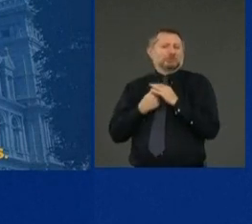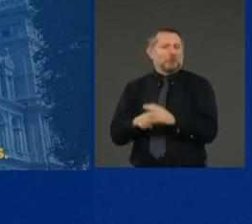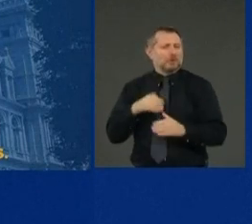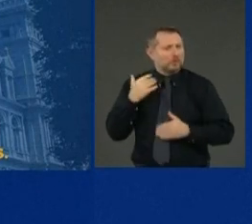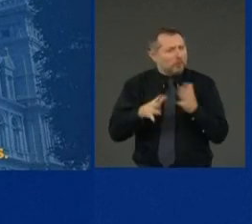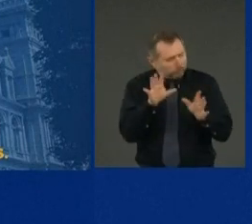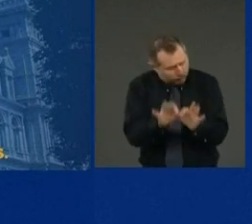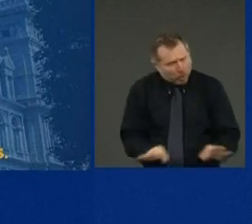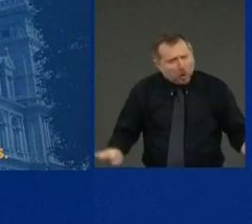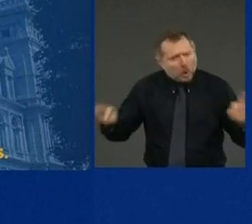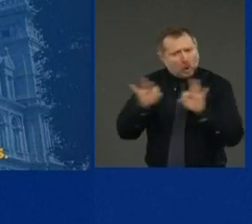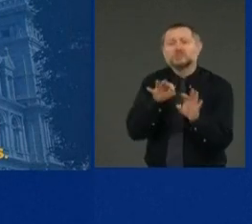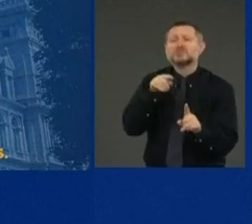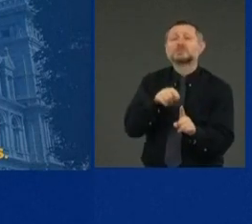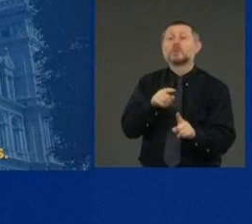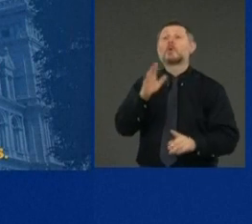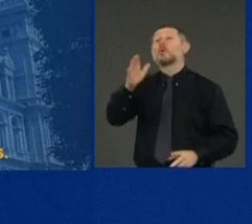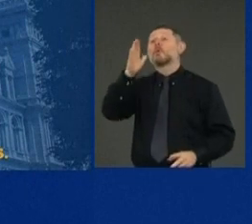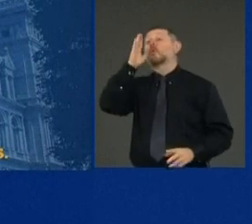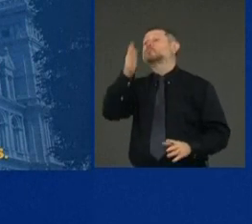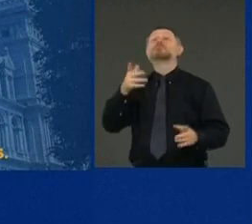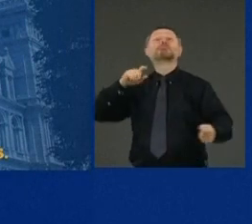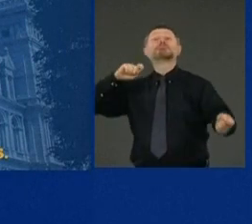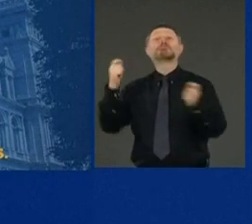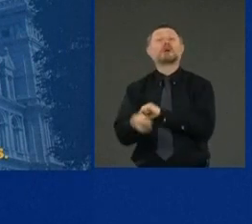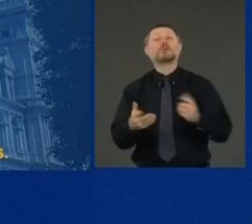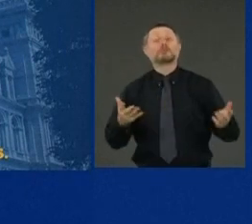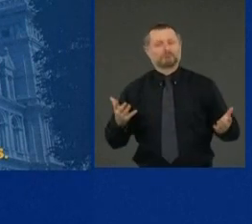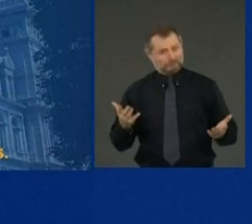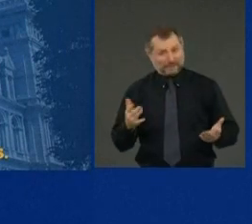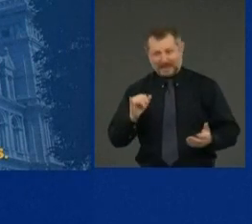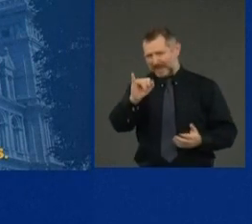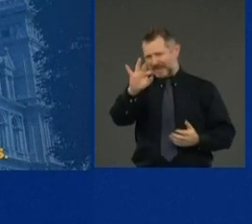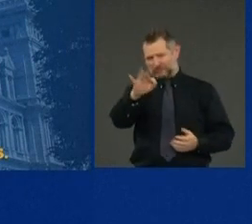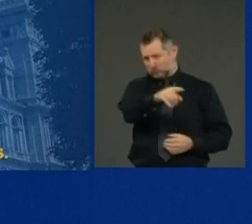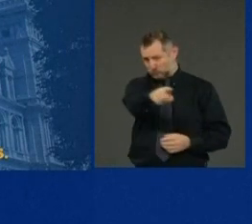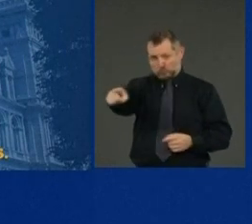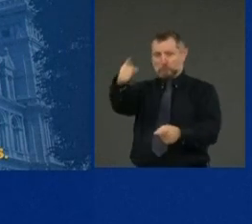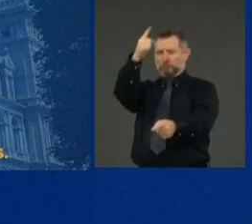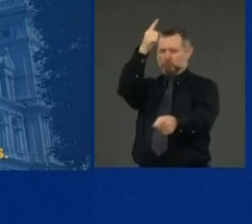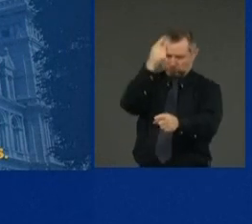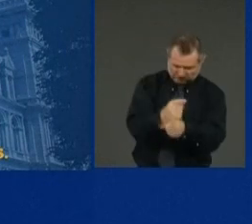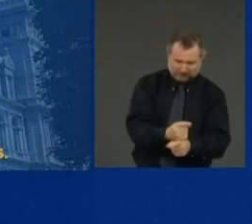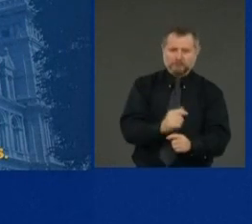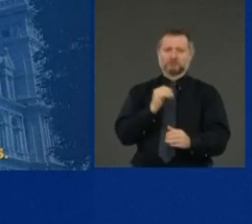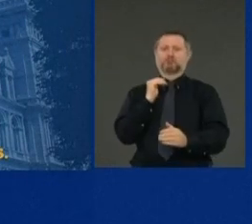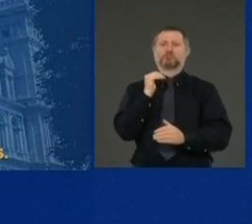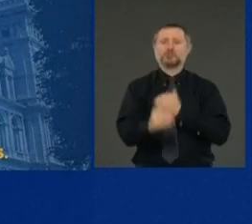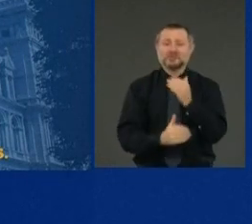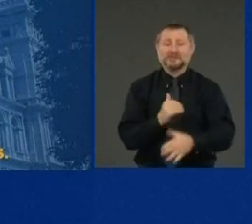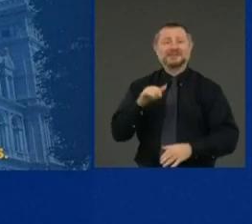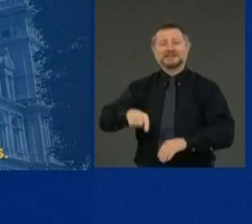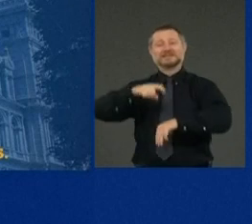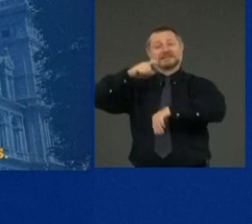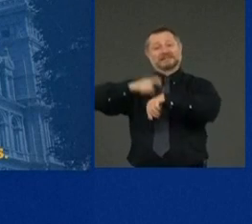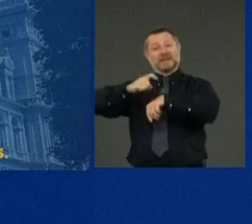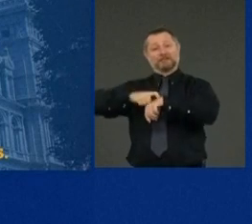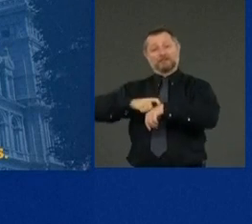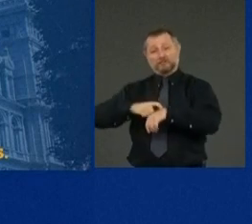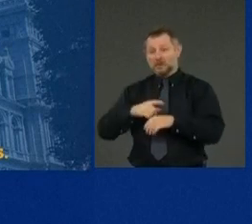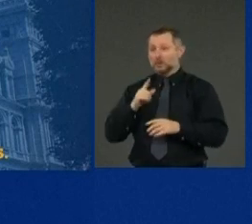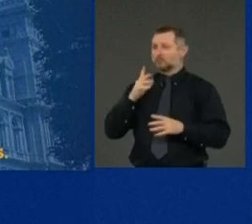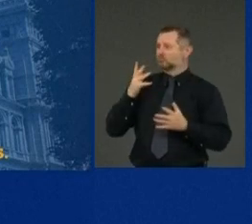be transformative if we do it right. I think this is a moment where this nation should be taking the opportunity to